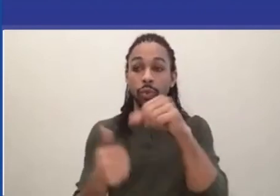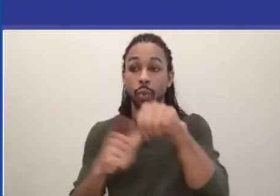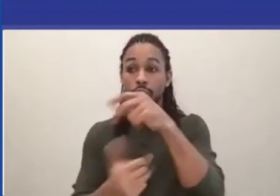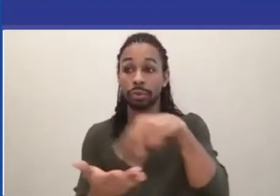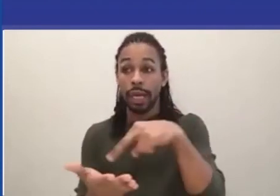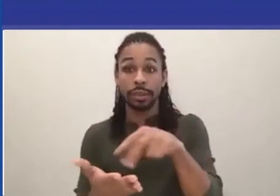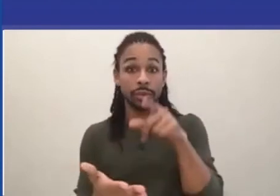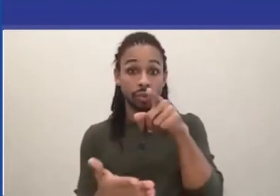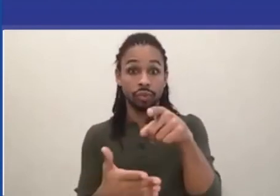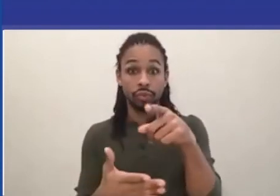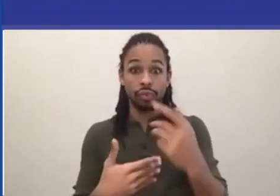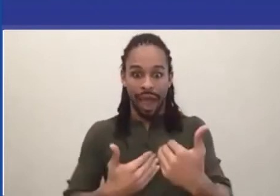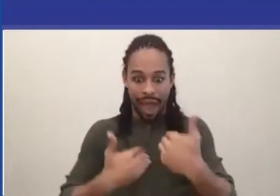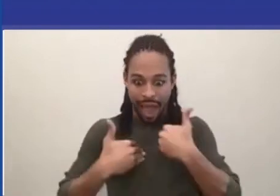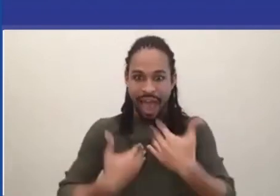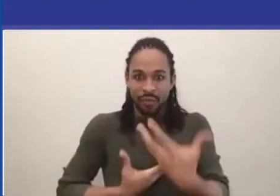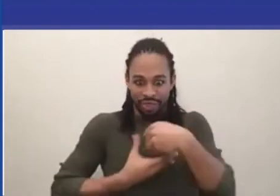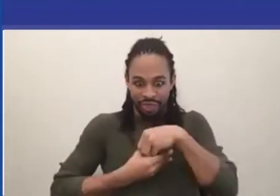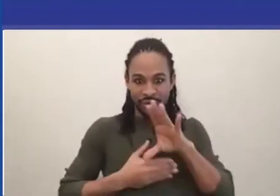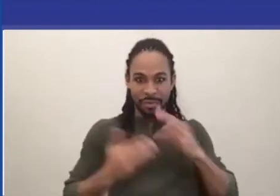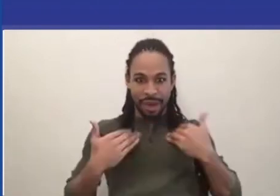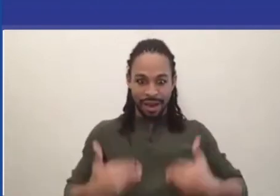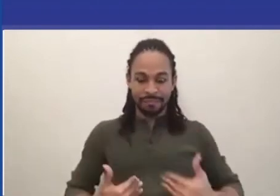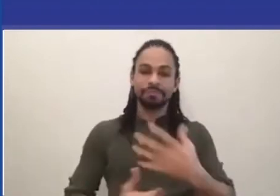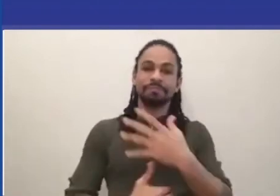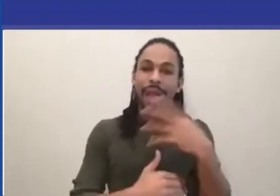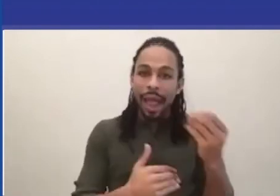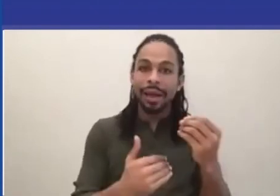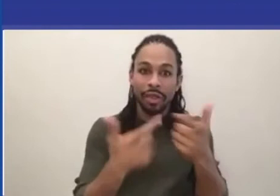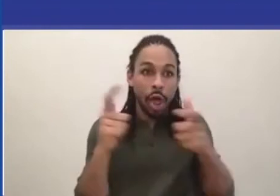the larger dance community? Jyoti.